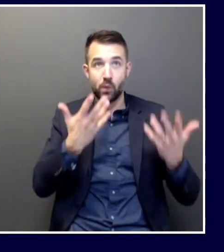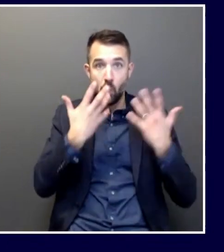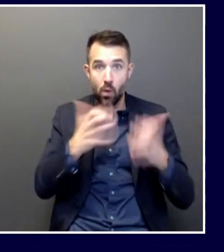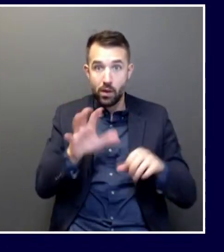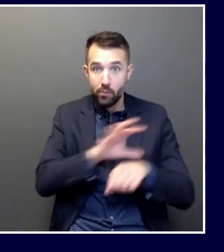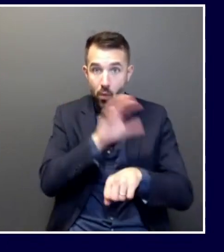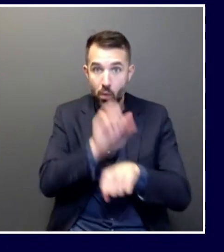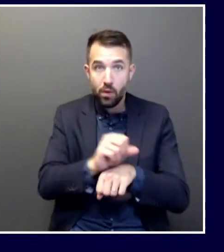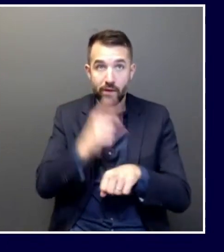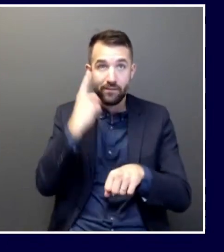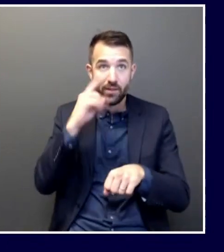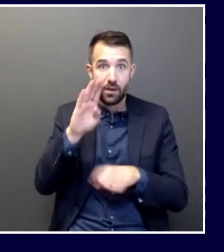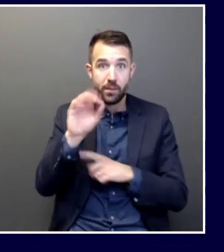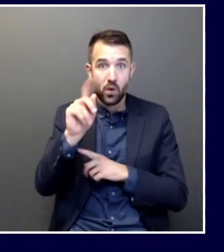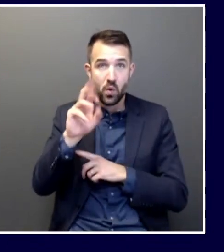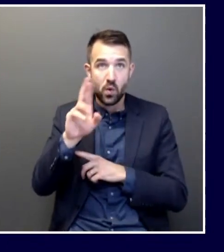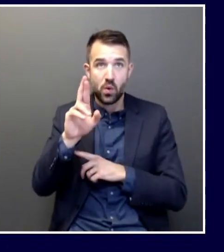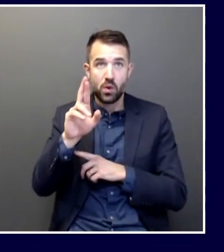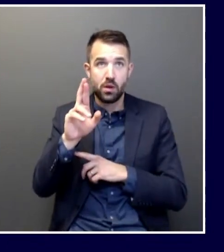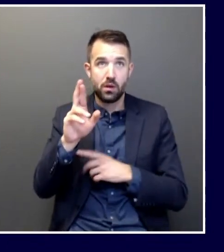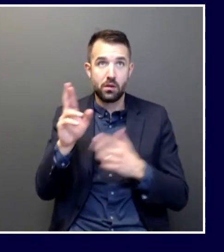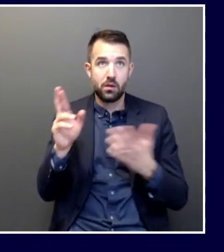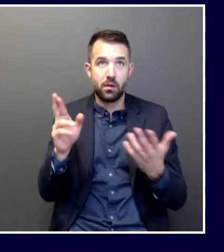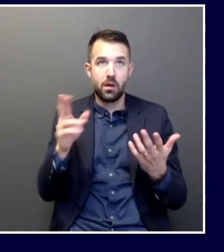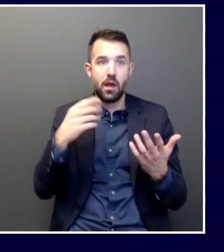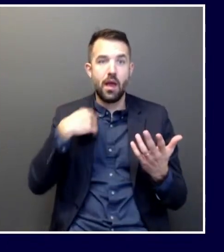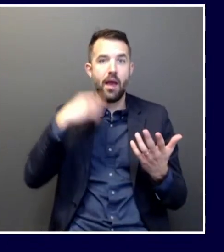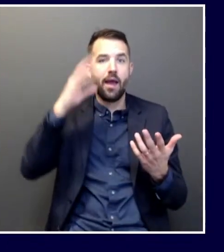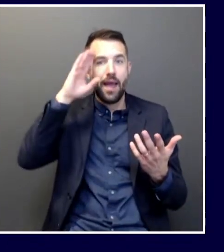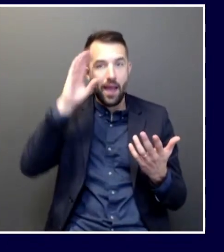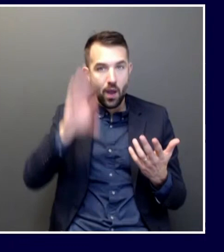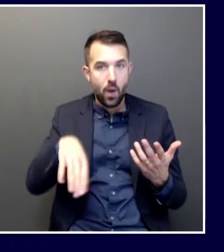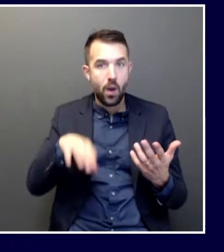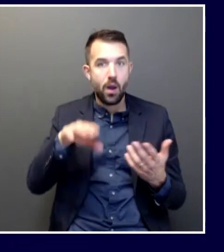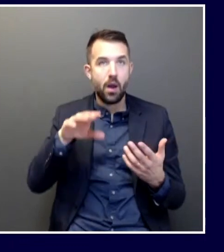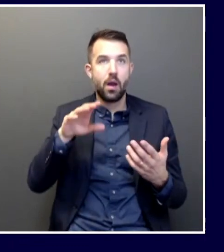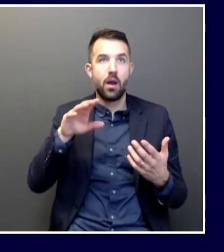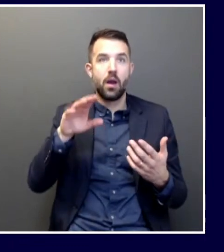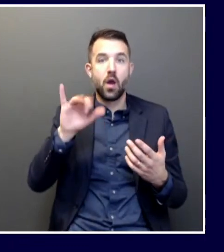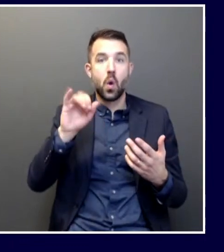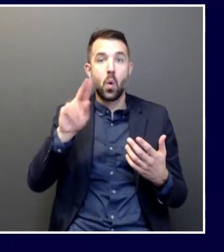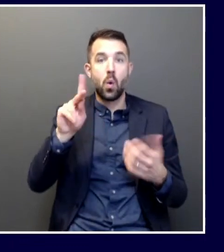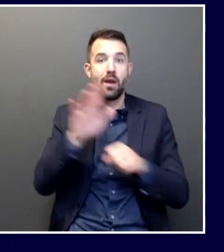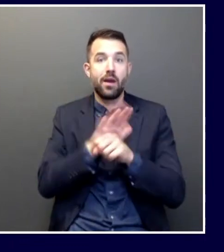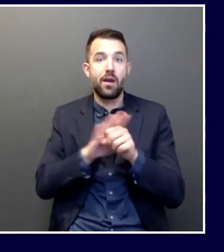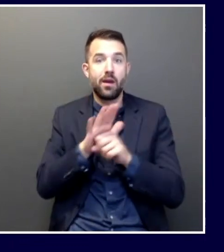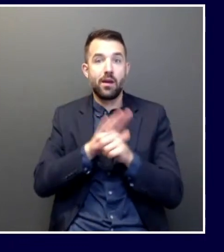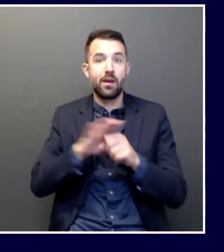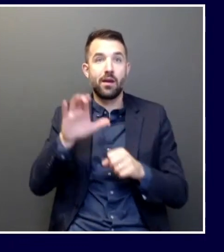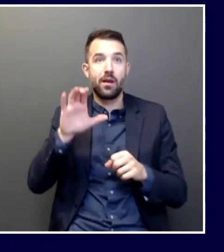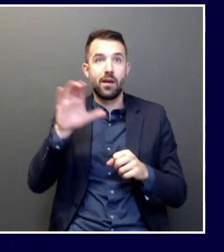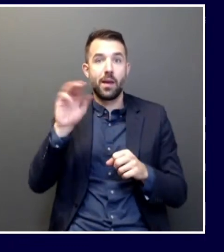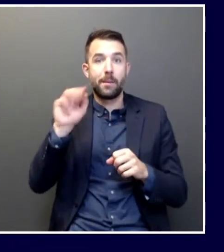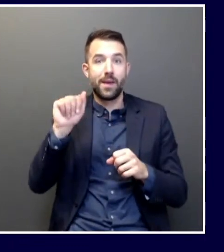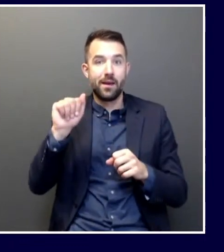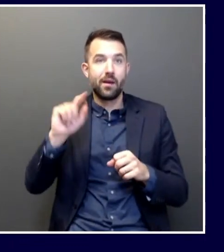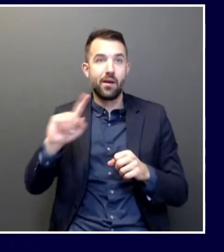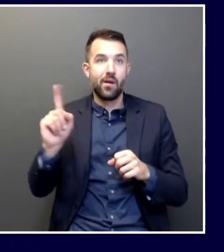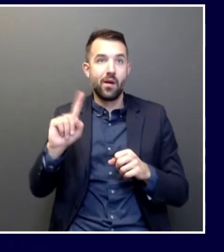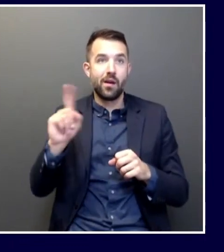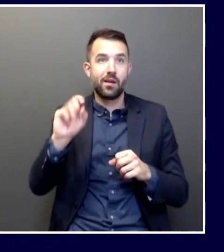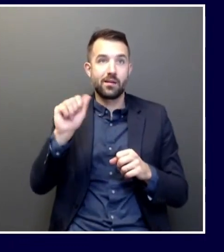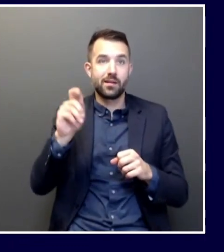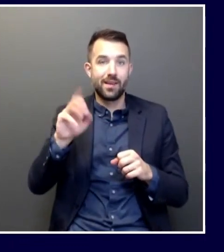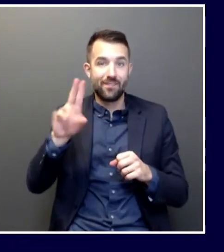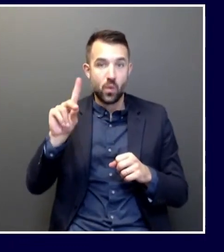booster, I know for certain that the York County EMA site that's in Sanford at the old Marshall's building is open several